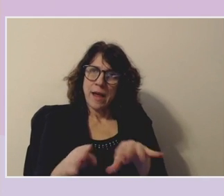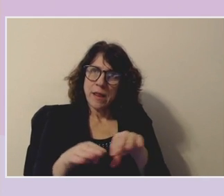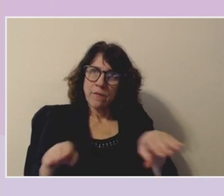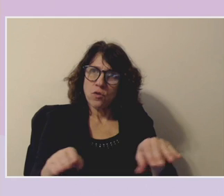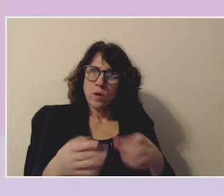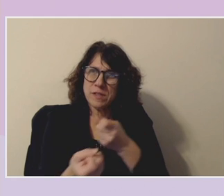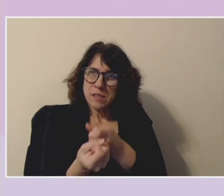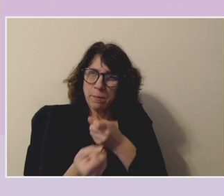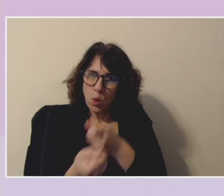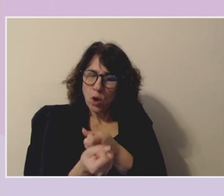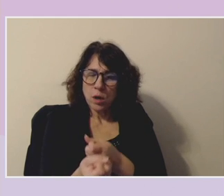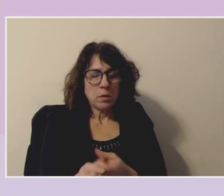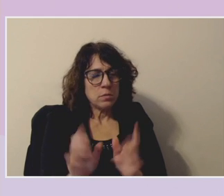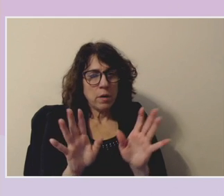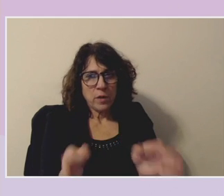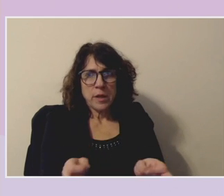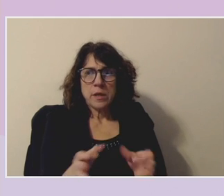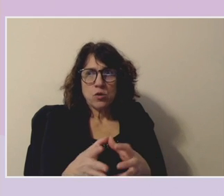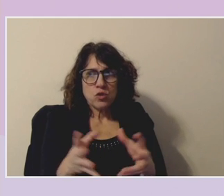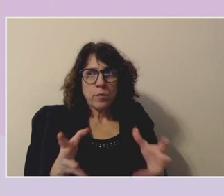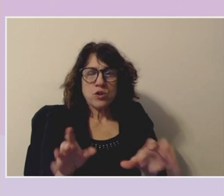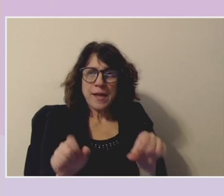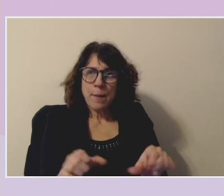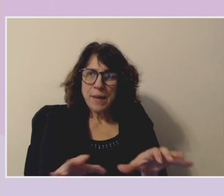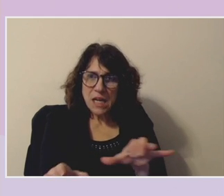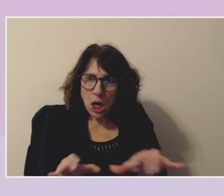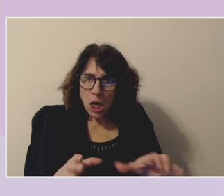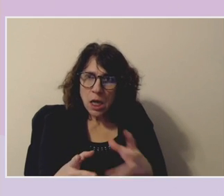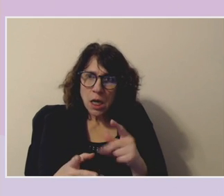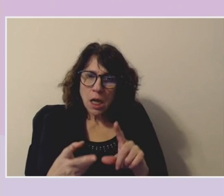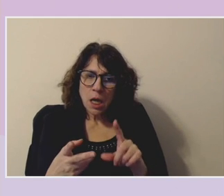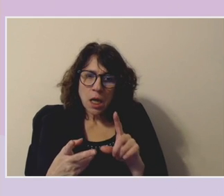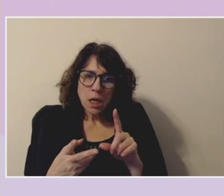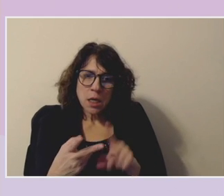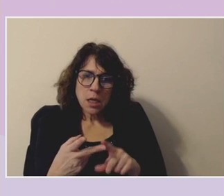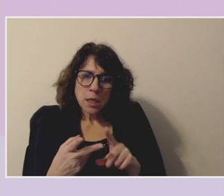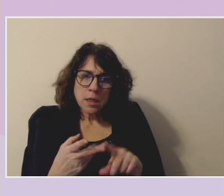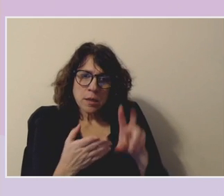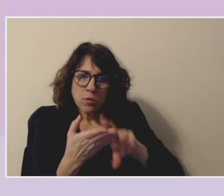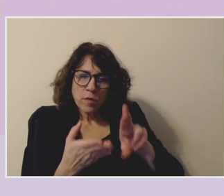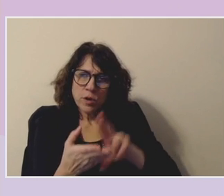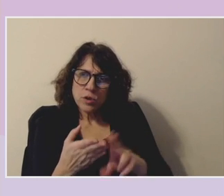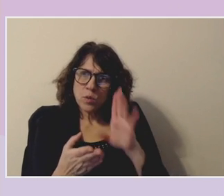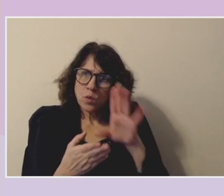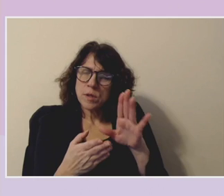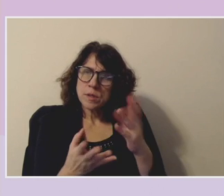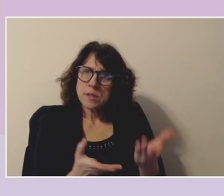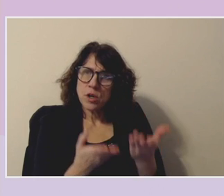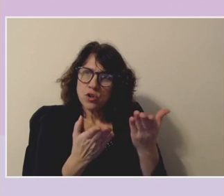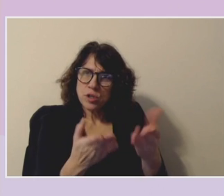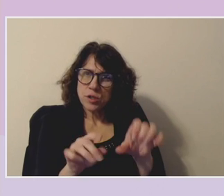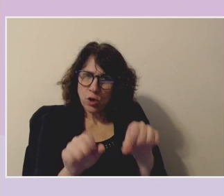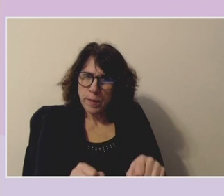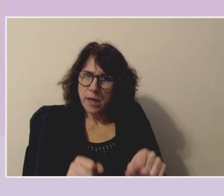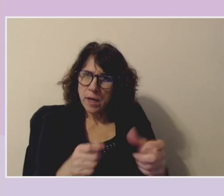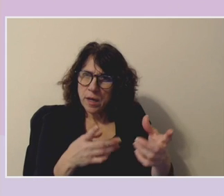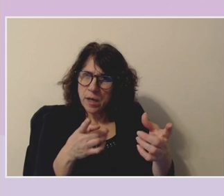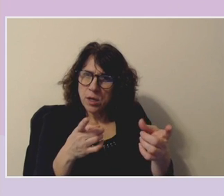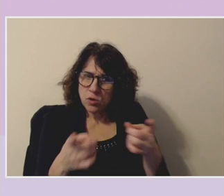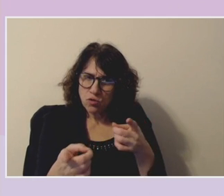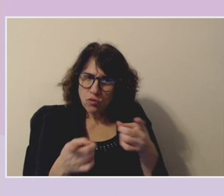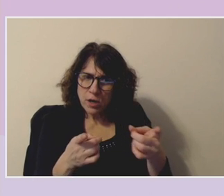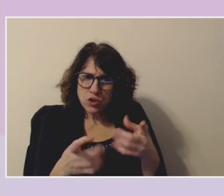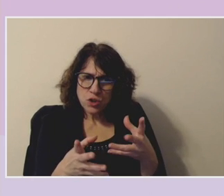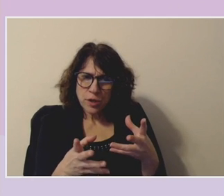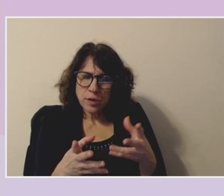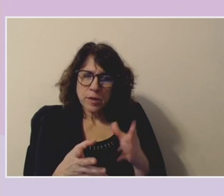absolutely, there's so much that can be done. And I will just add that the research would suggest that should be the direction to go as well, right?